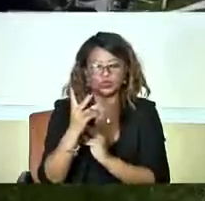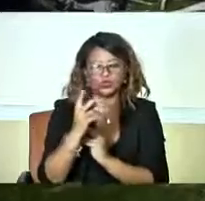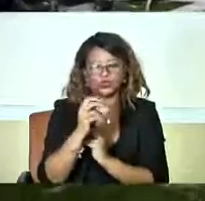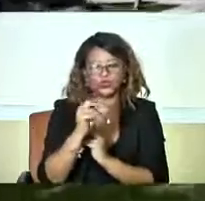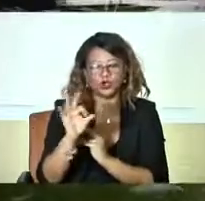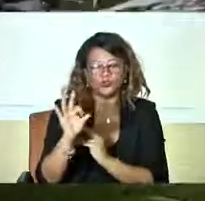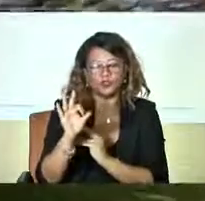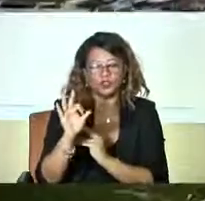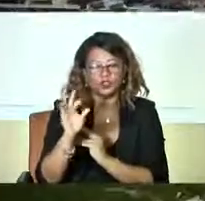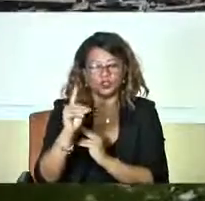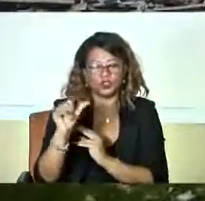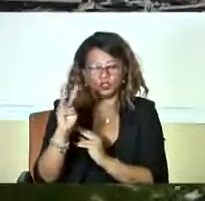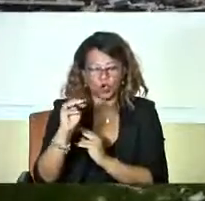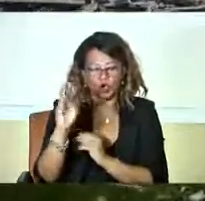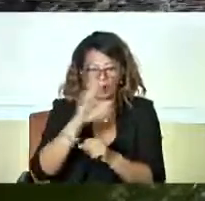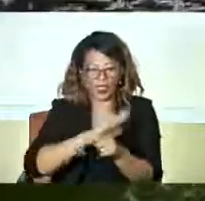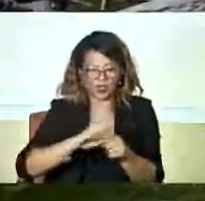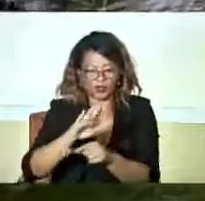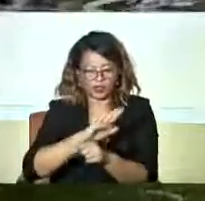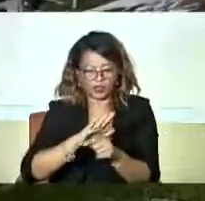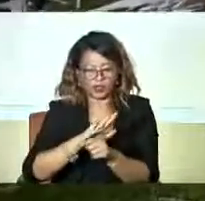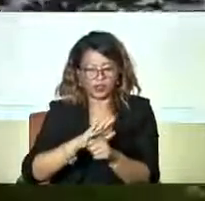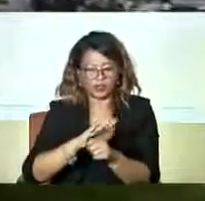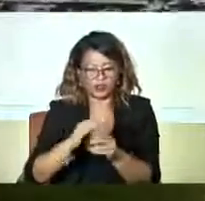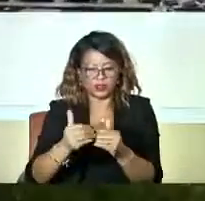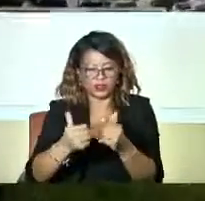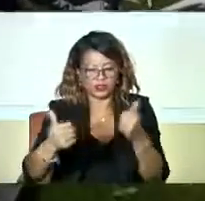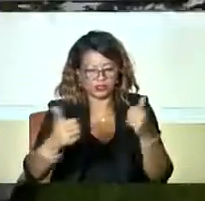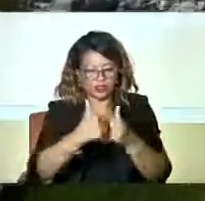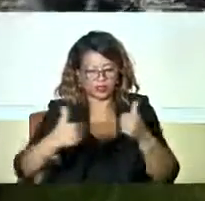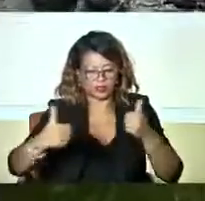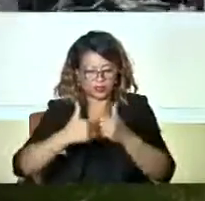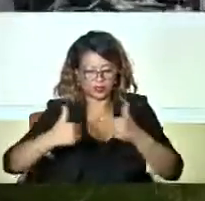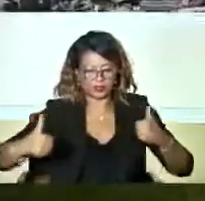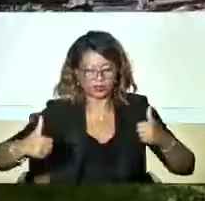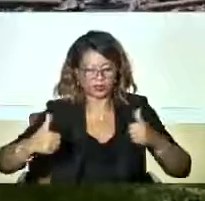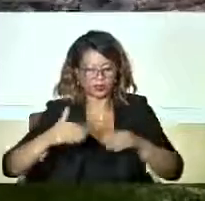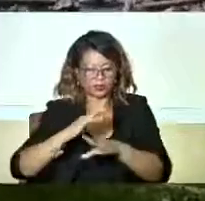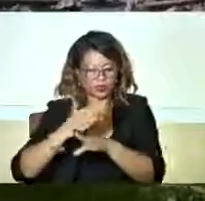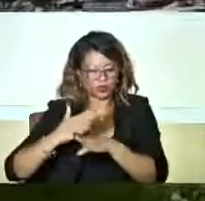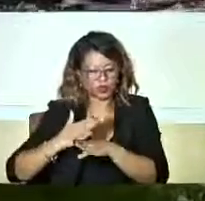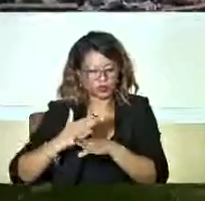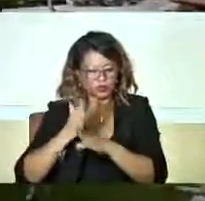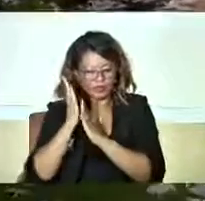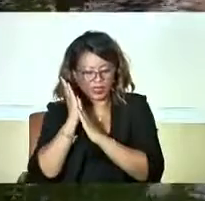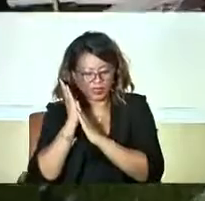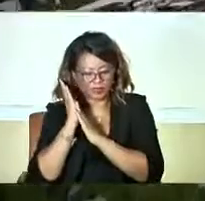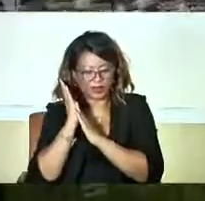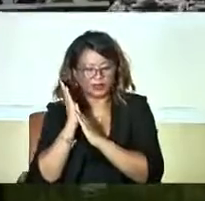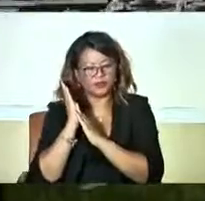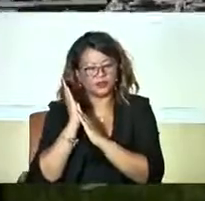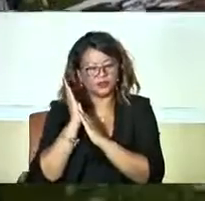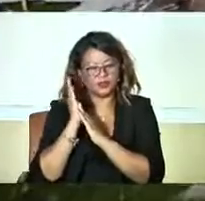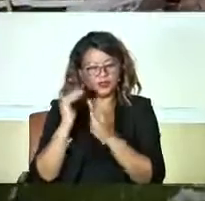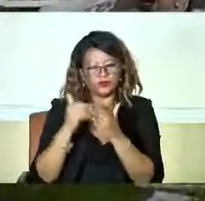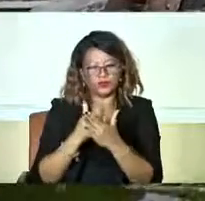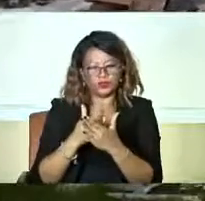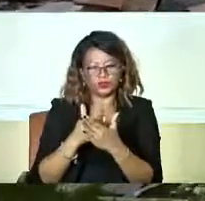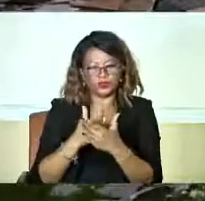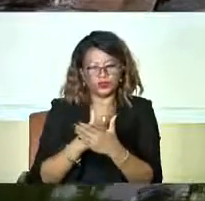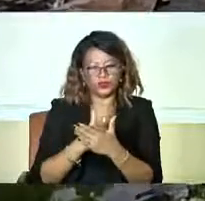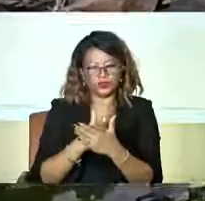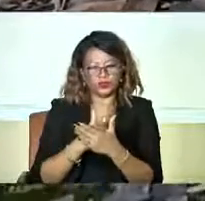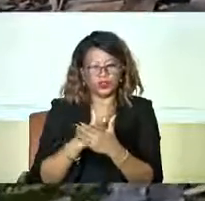the dorm areas, and adequate spacing between beds for patients. The new